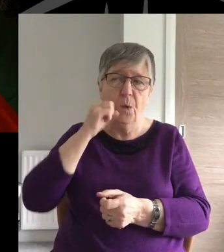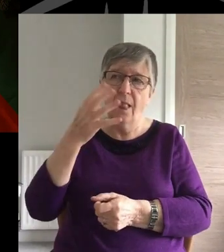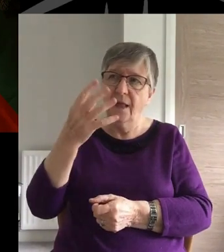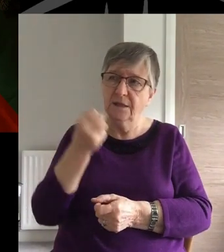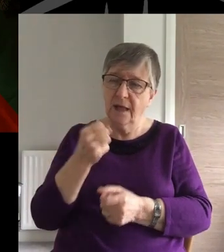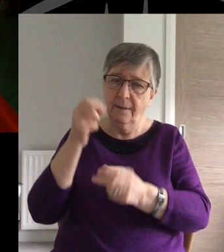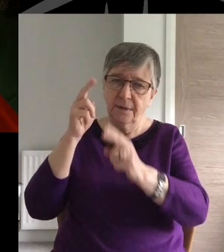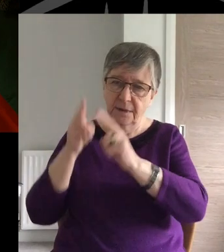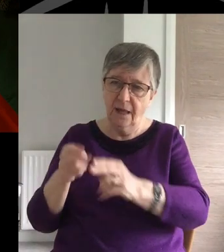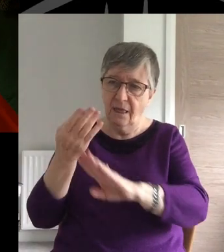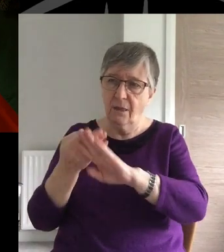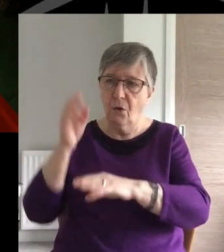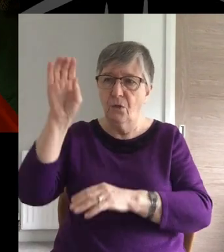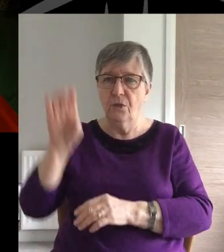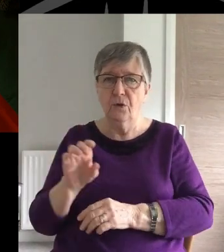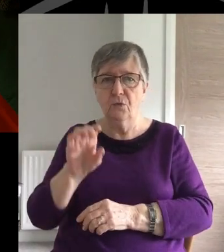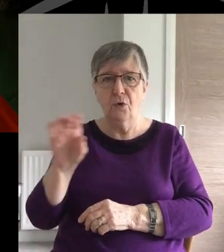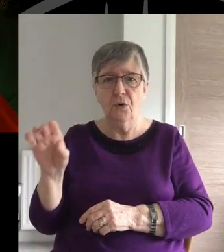cross.